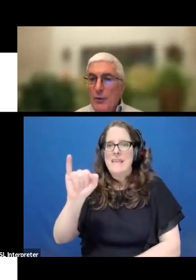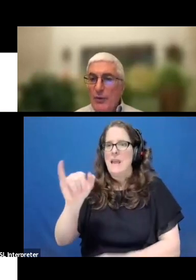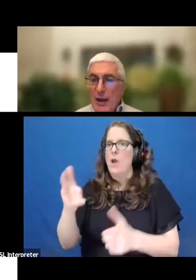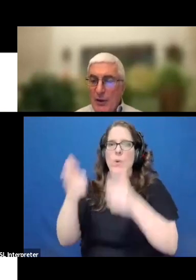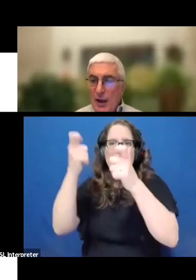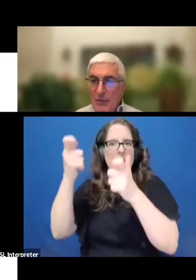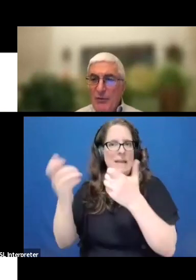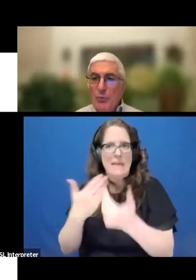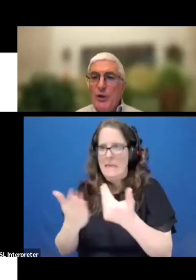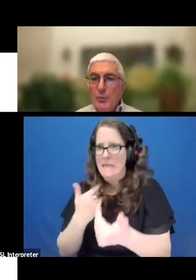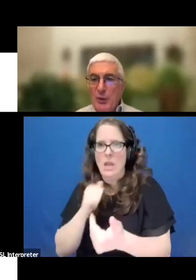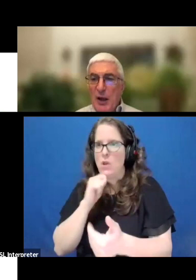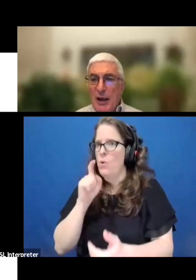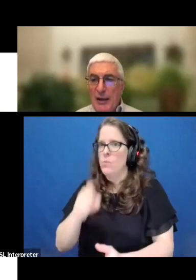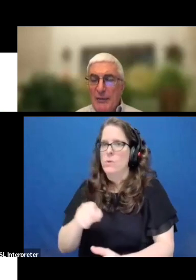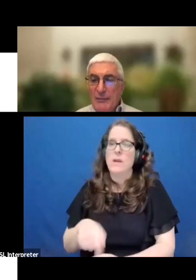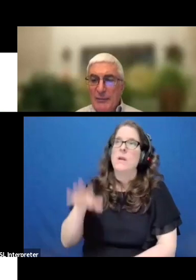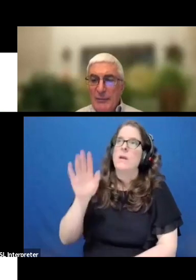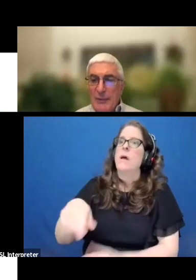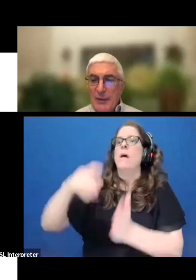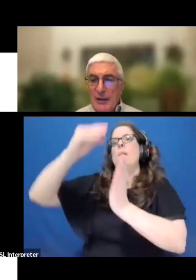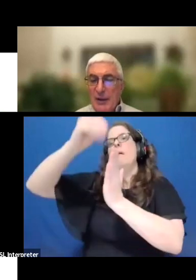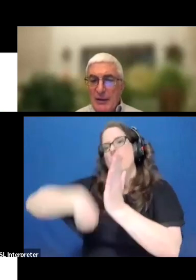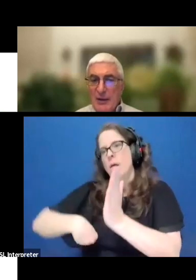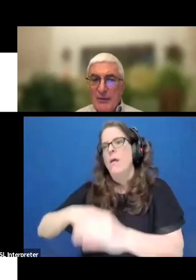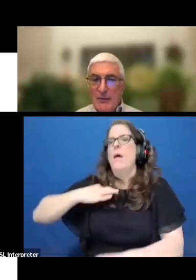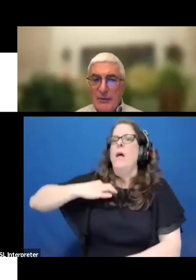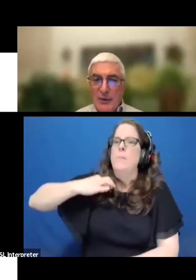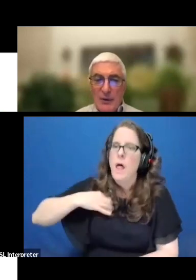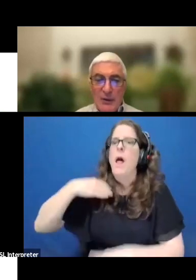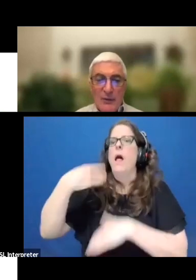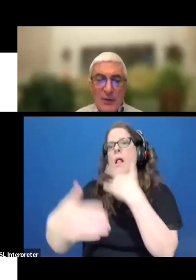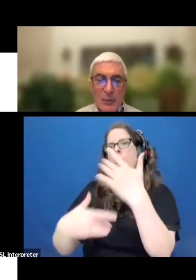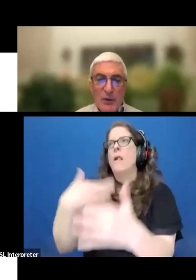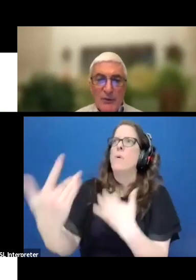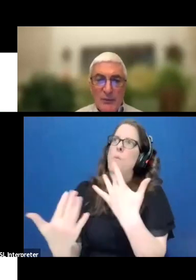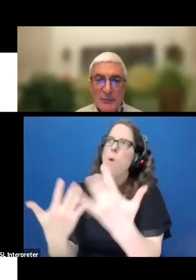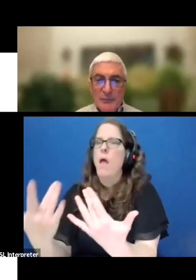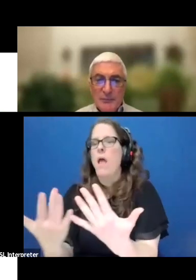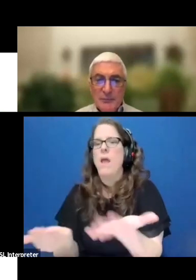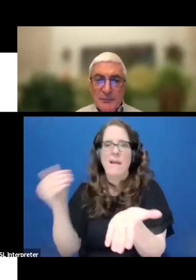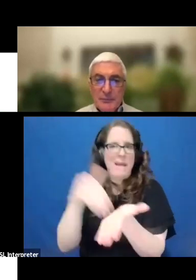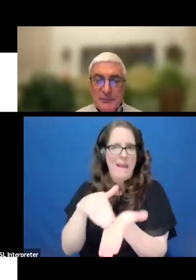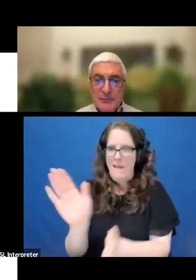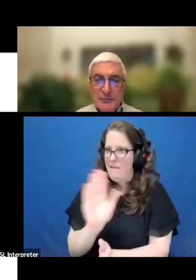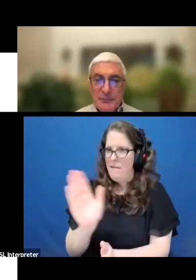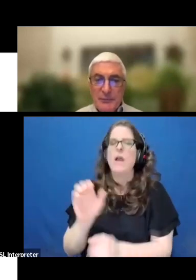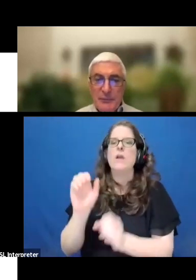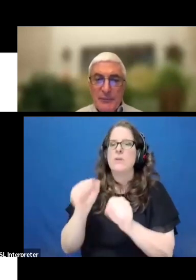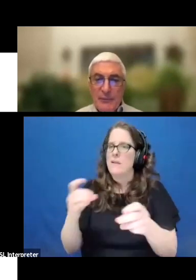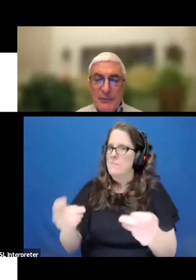easily without having to reapply in that case. Next slide, please.